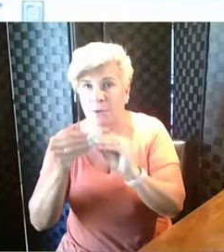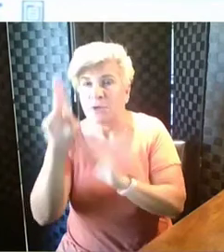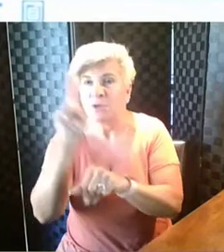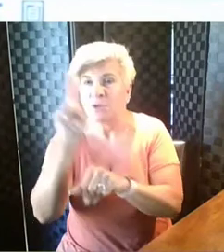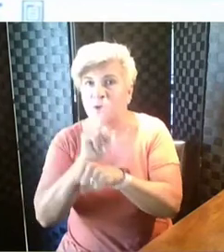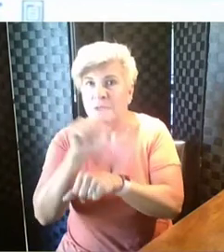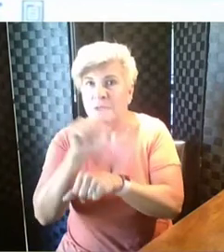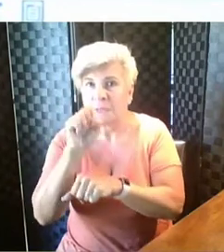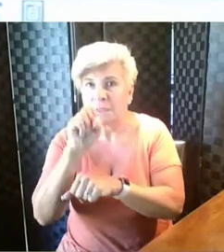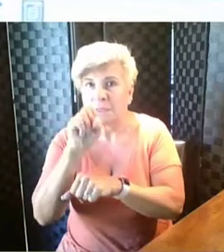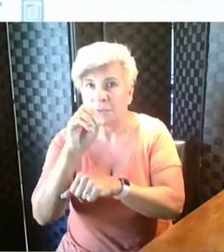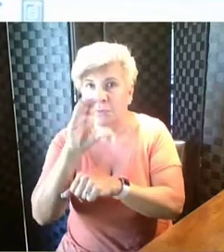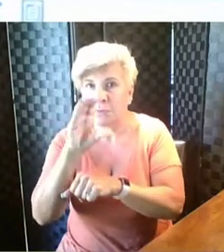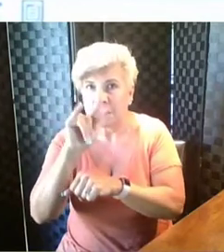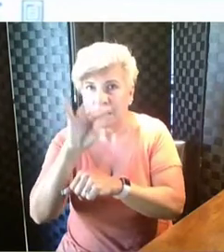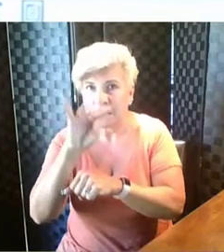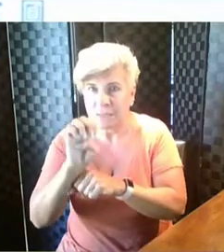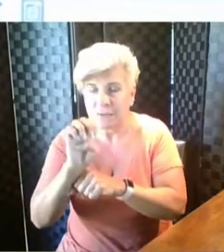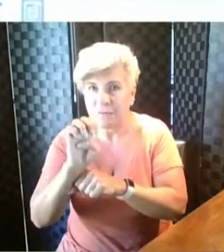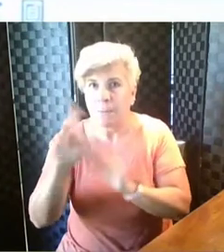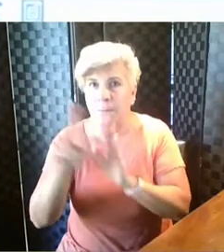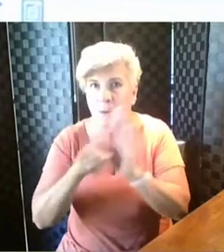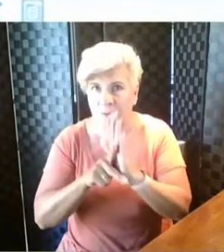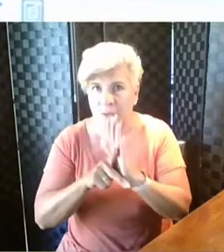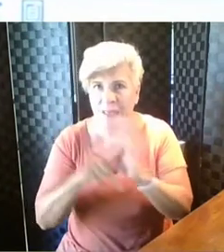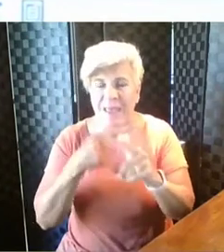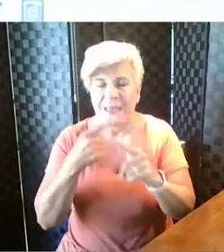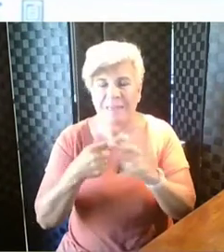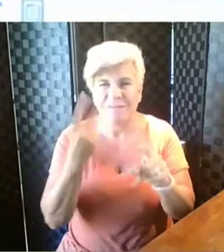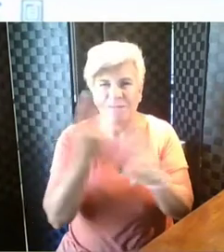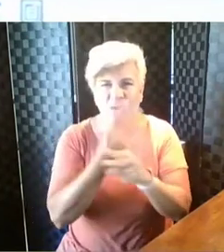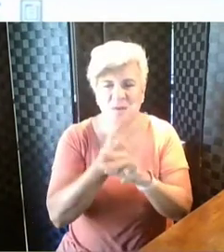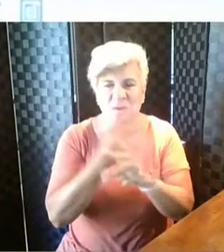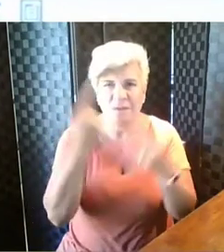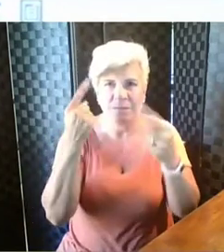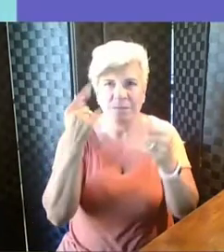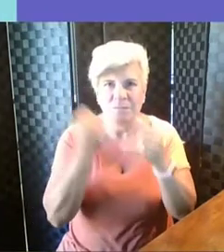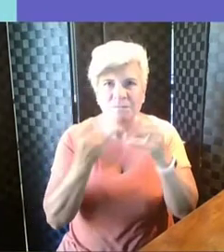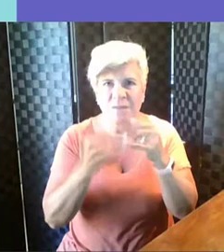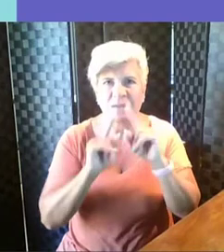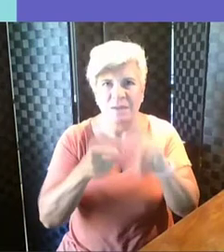and then add and get your final answer. Take just a moment. Let's see how you can do on your own.